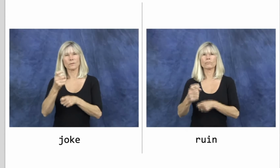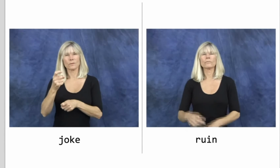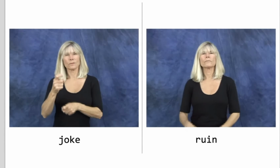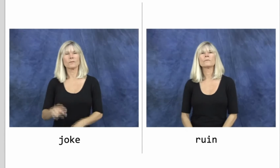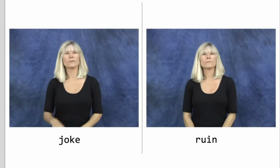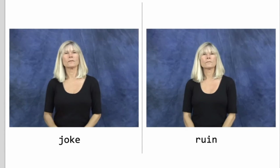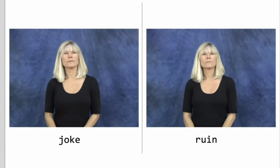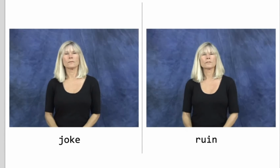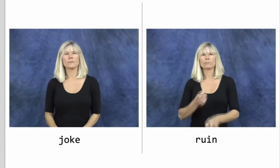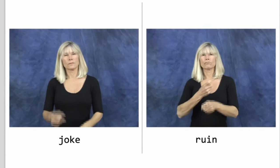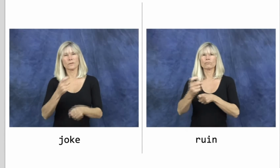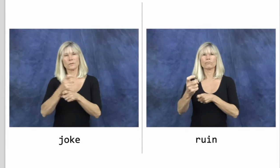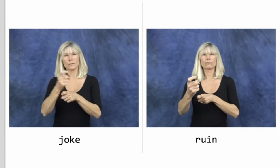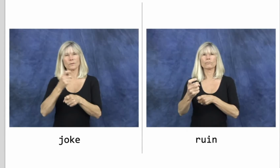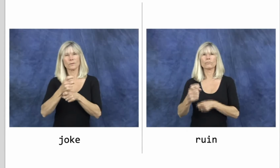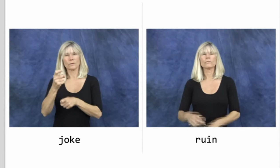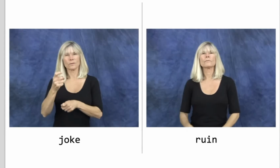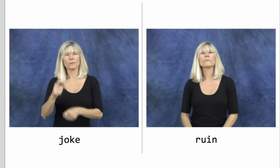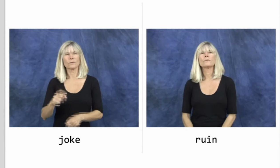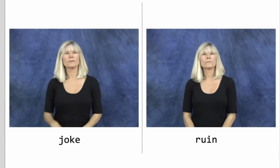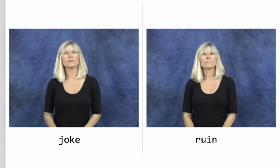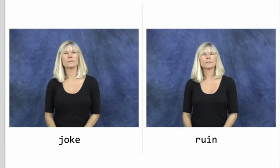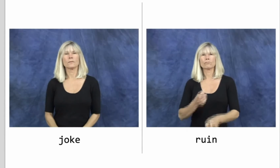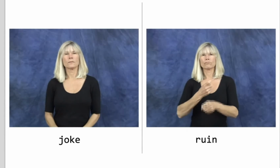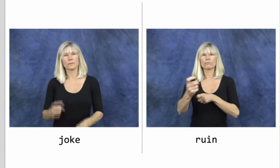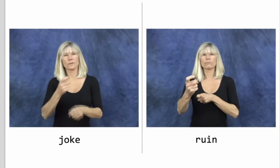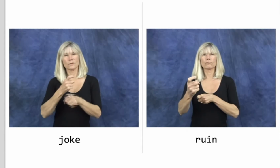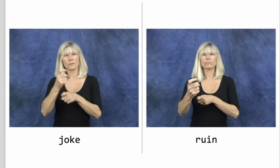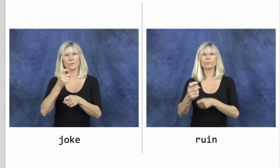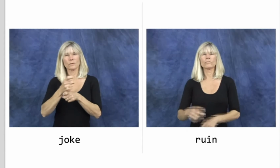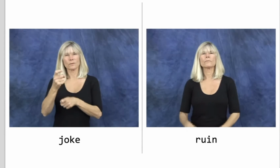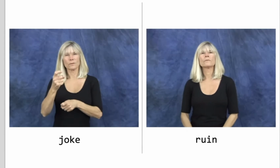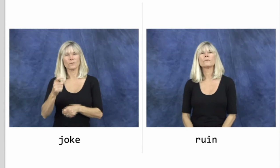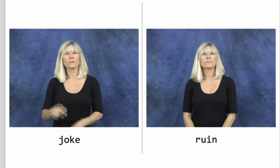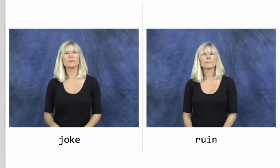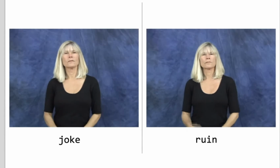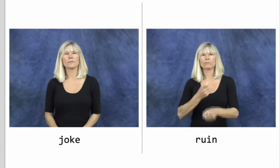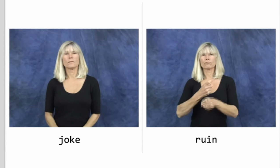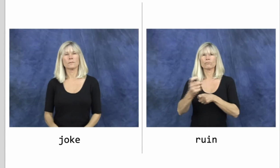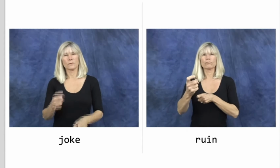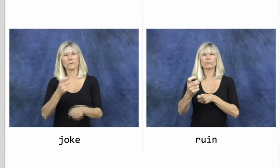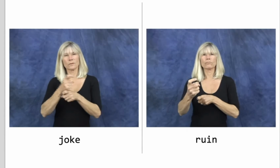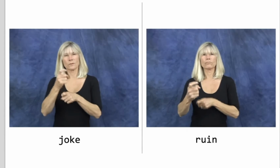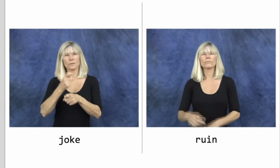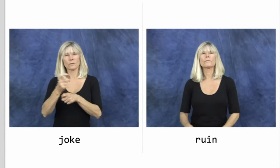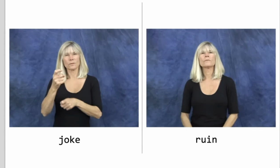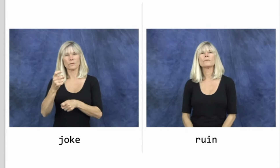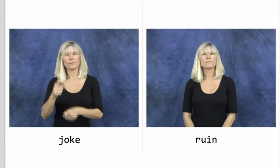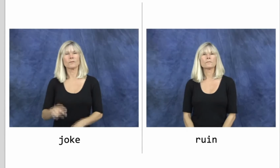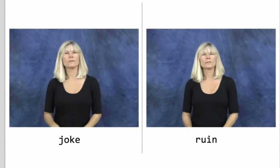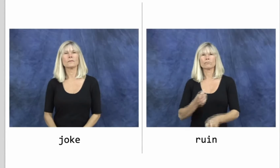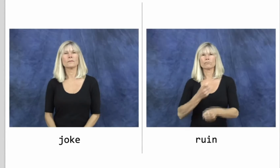today, I just want to give you a little preview of some of this amazing tool that we've